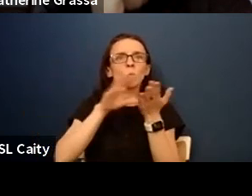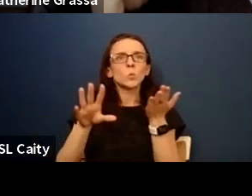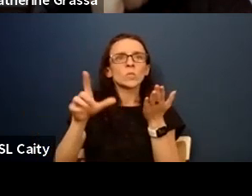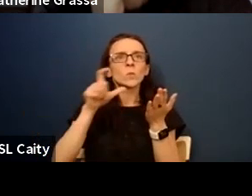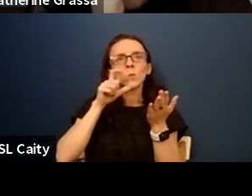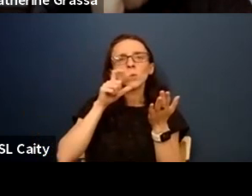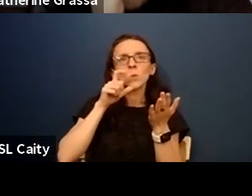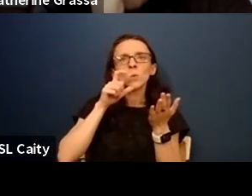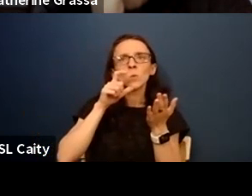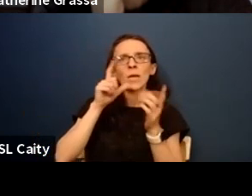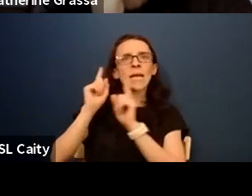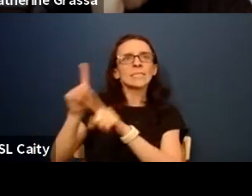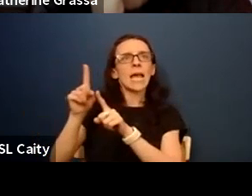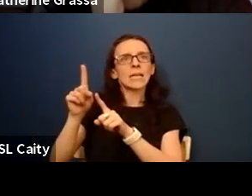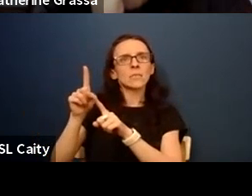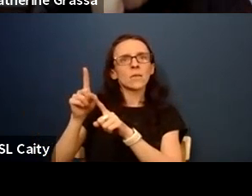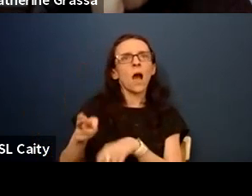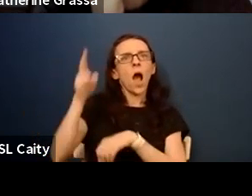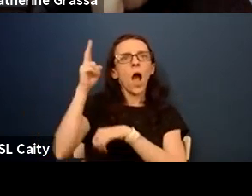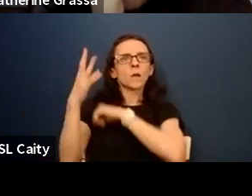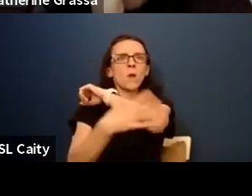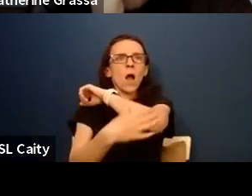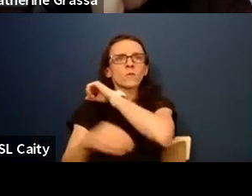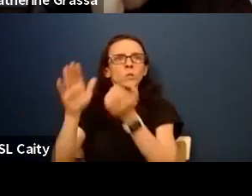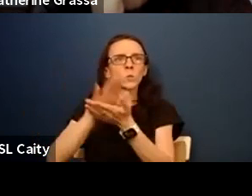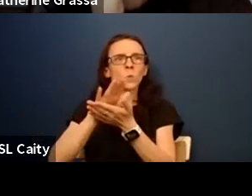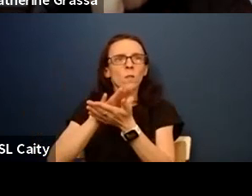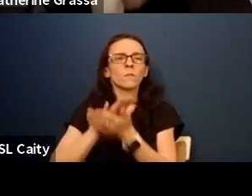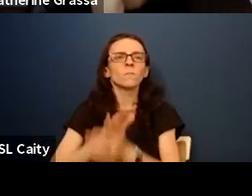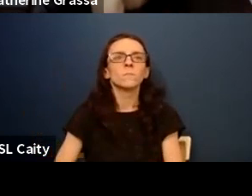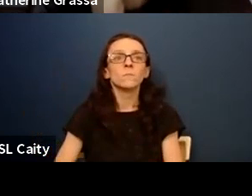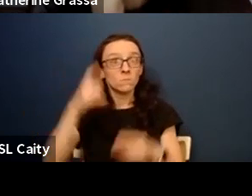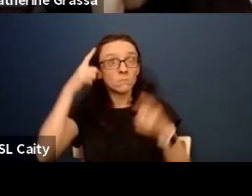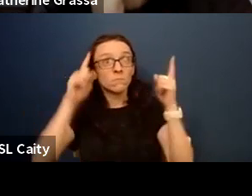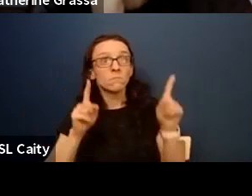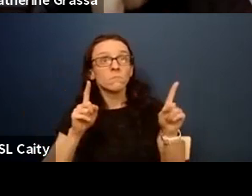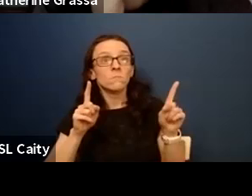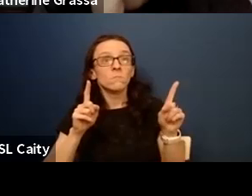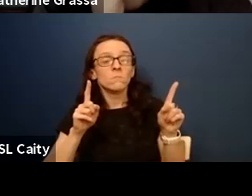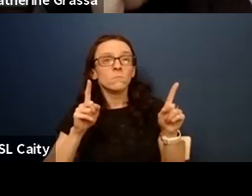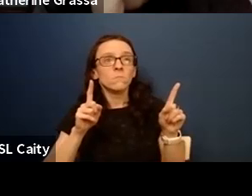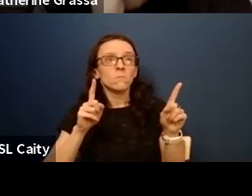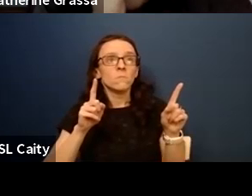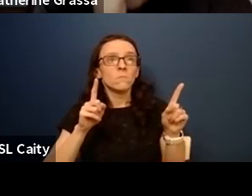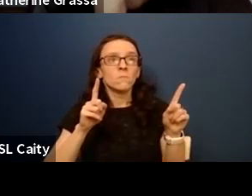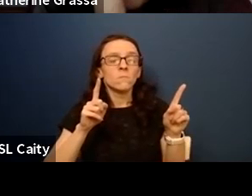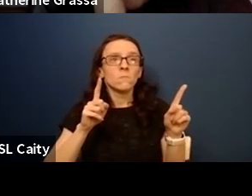attend a high poverty school. Is that right?